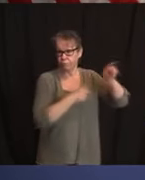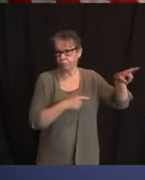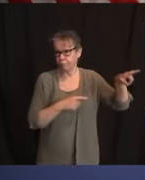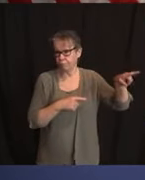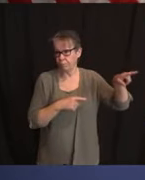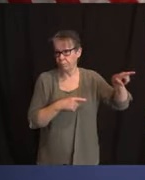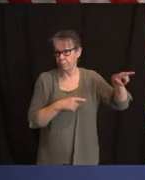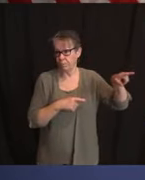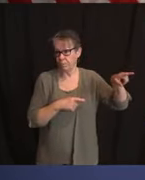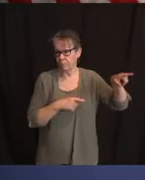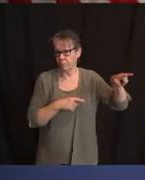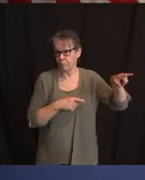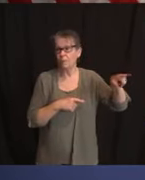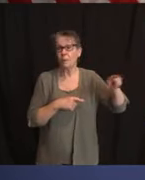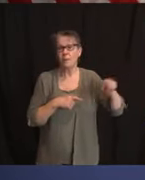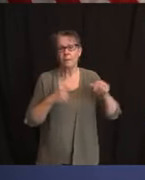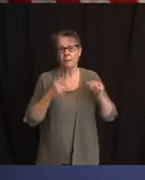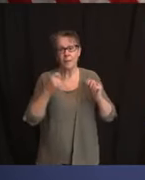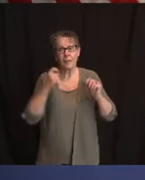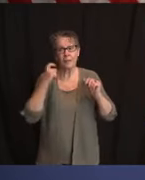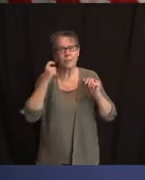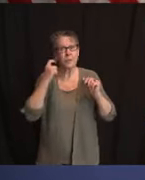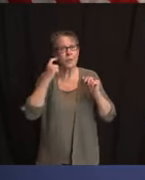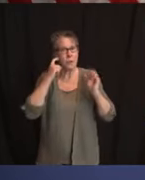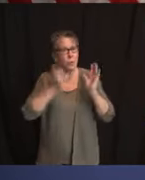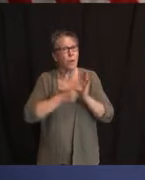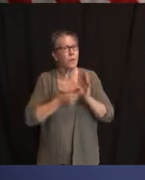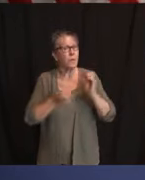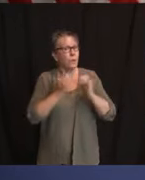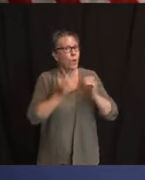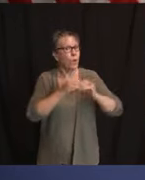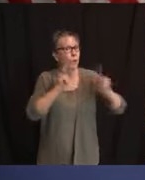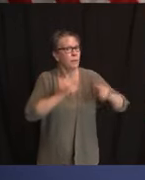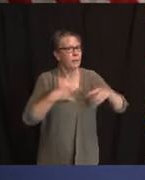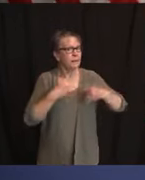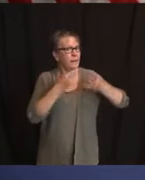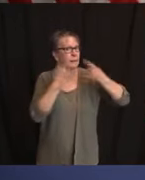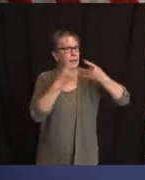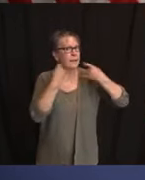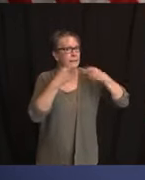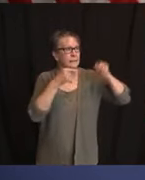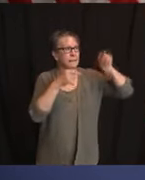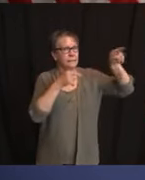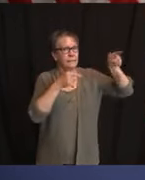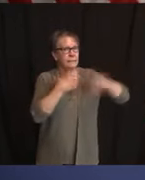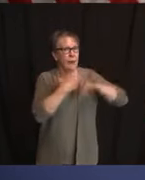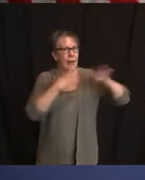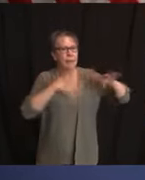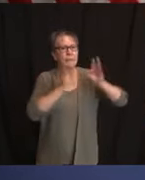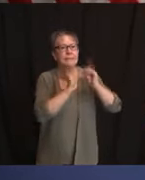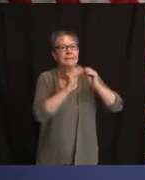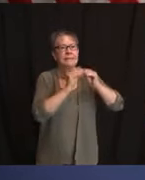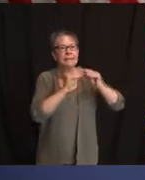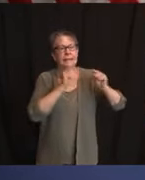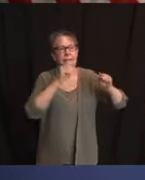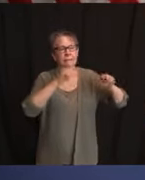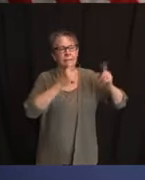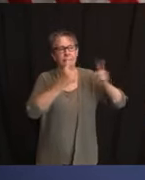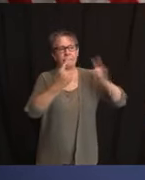a double-barrel camera, and you had Vice President Pence in one room and Dr. Birx in another